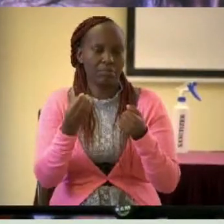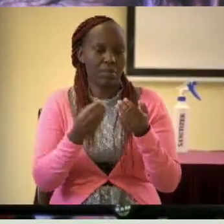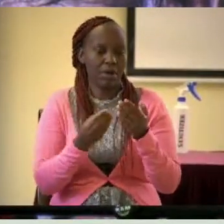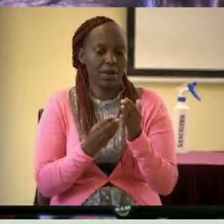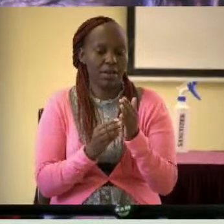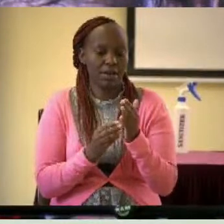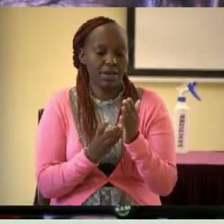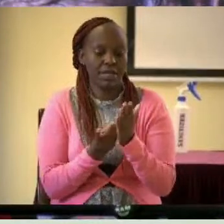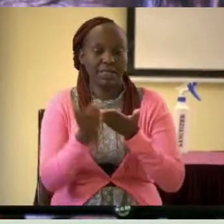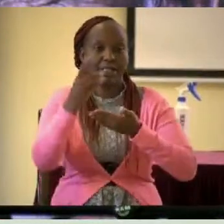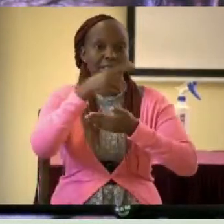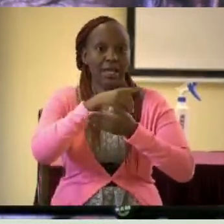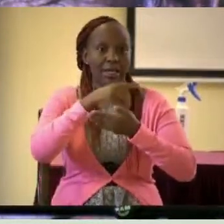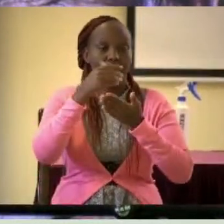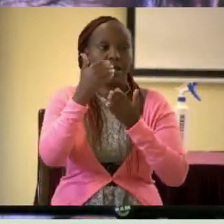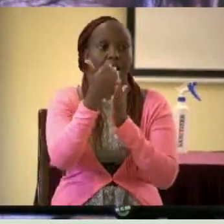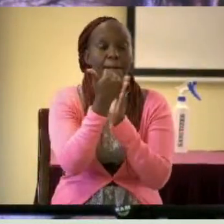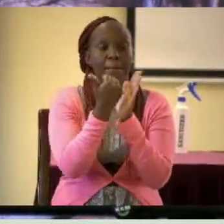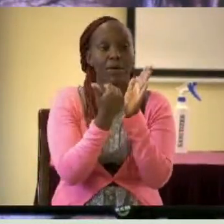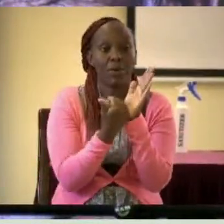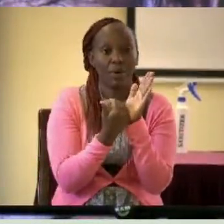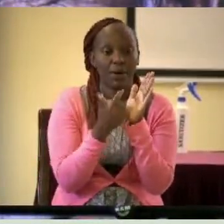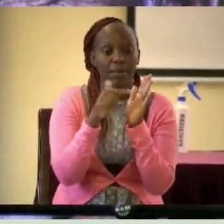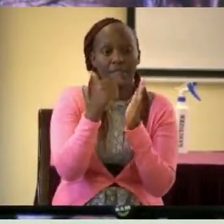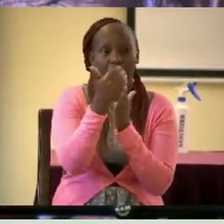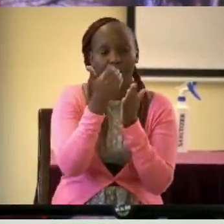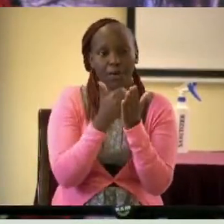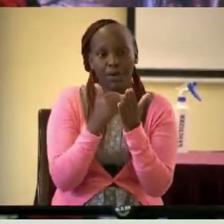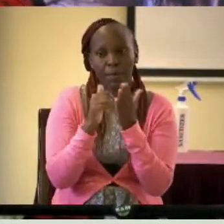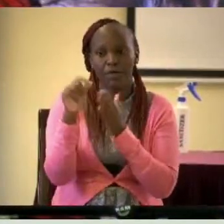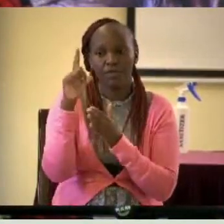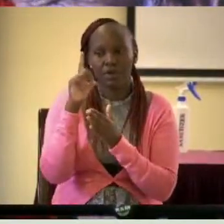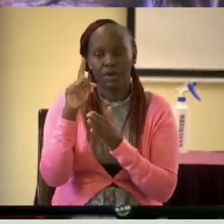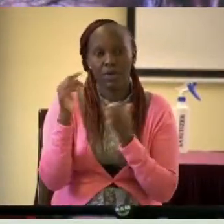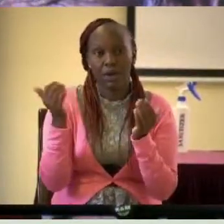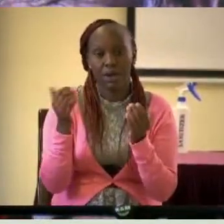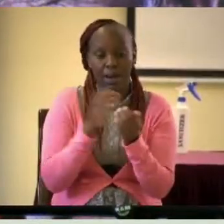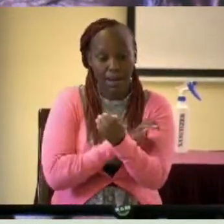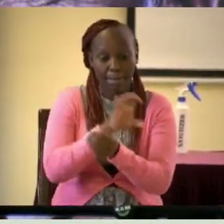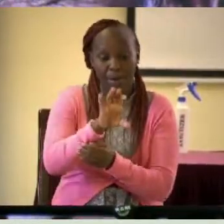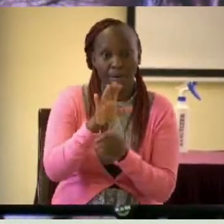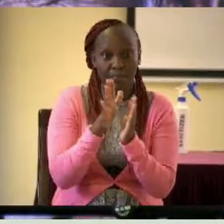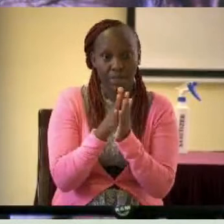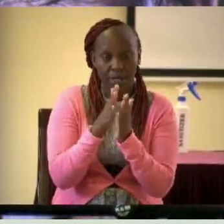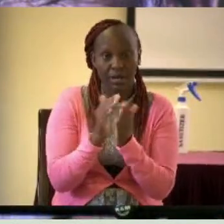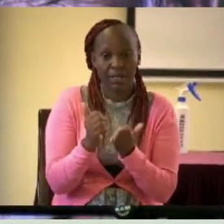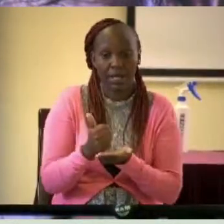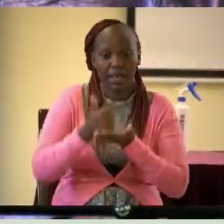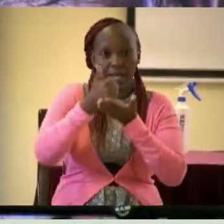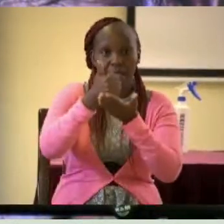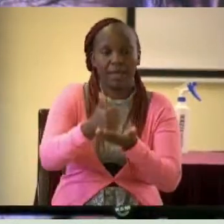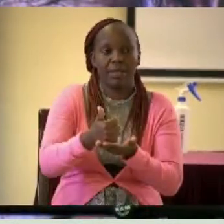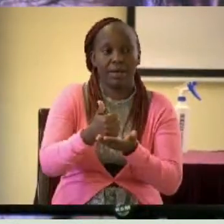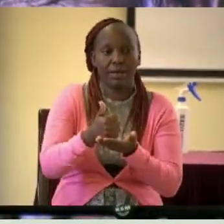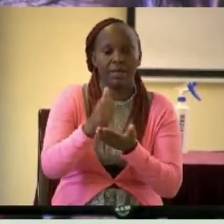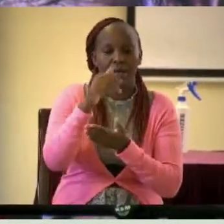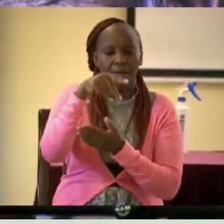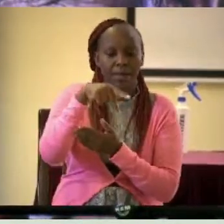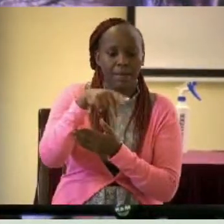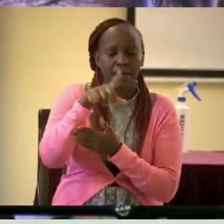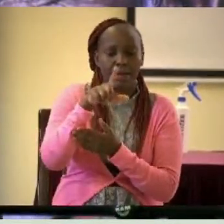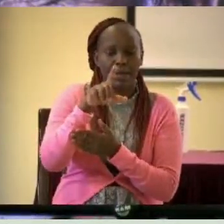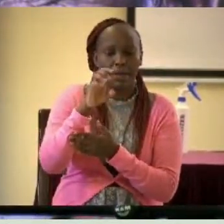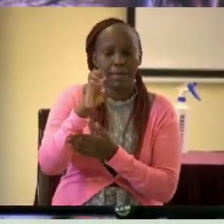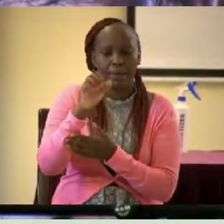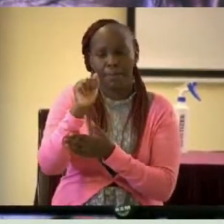program now known as the Program for Legal Empowerment and Aid Delivery in Kenya, PLEAD. So when